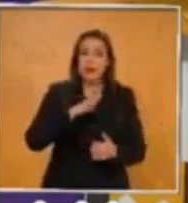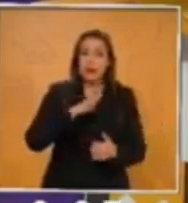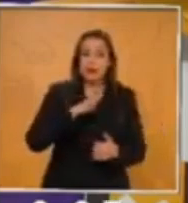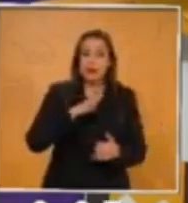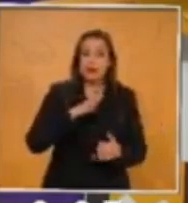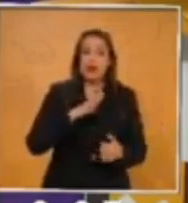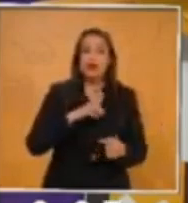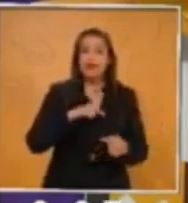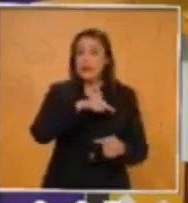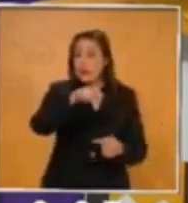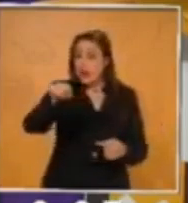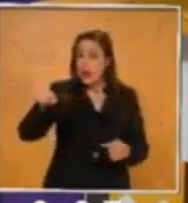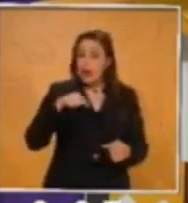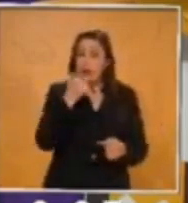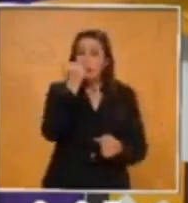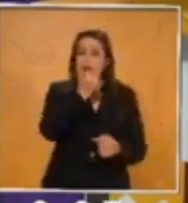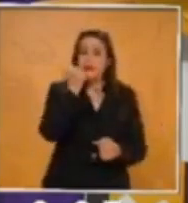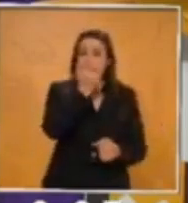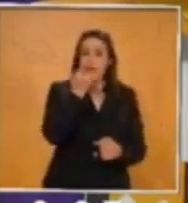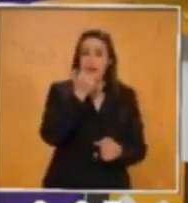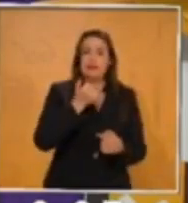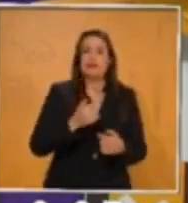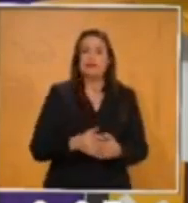secondary students.